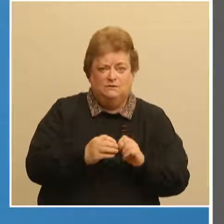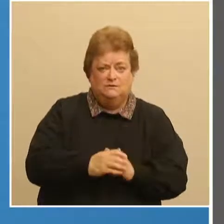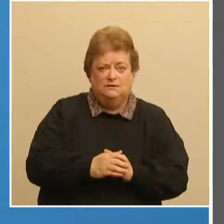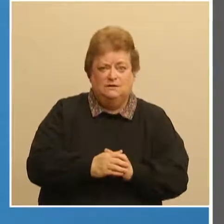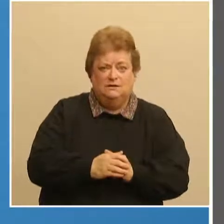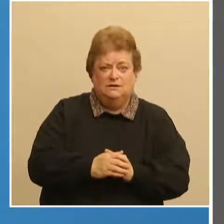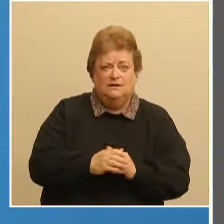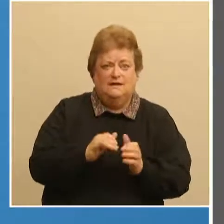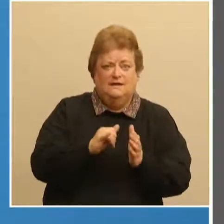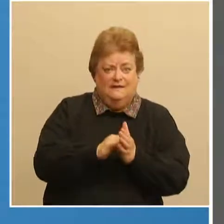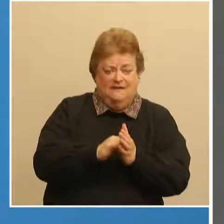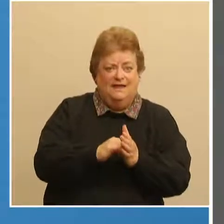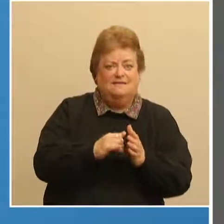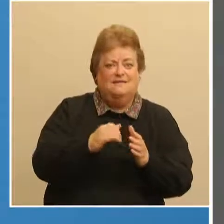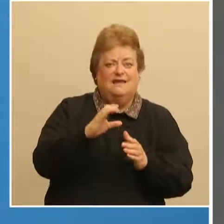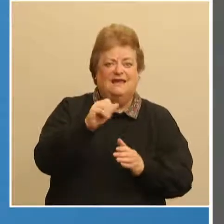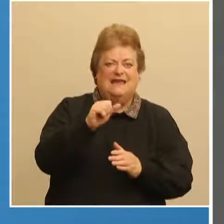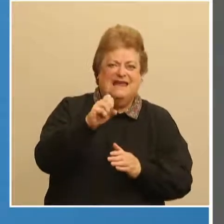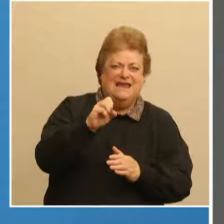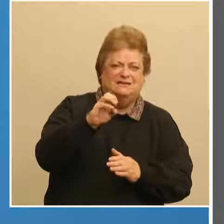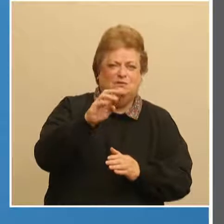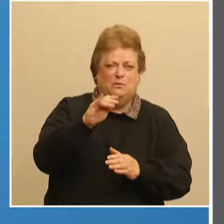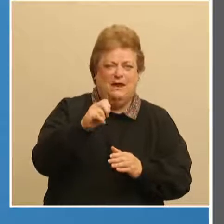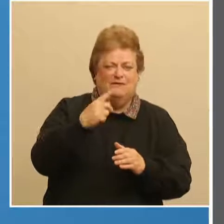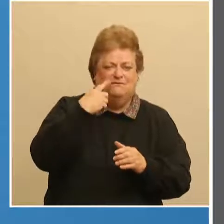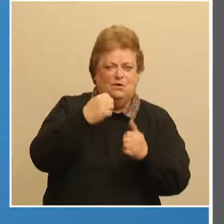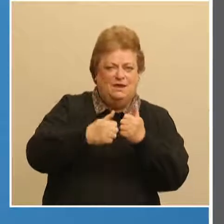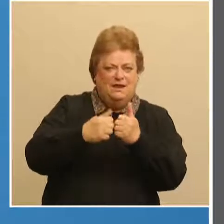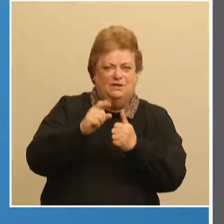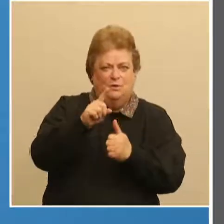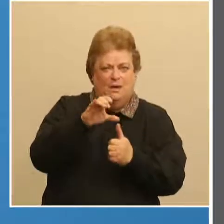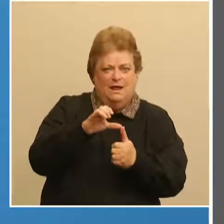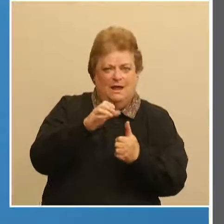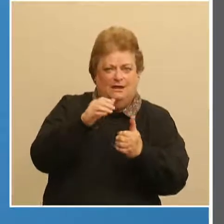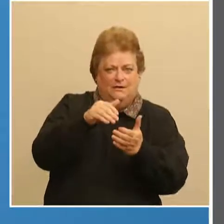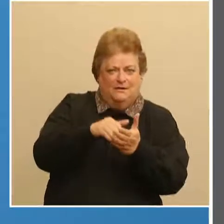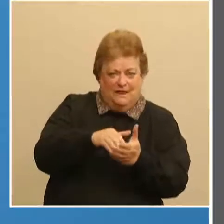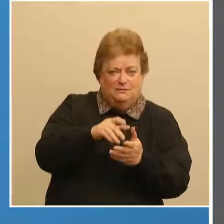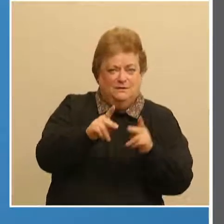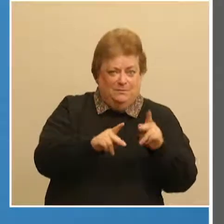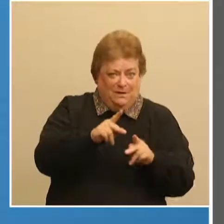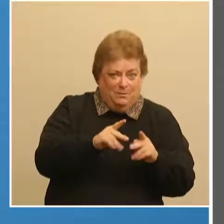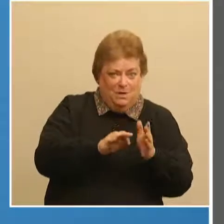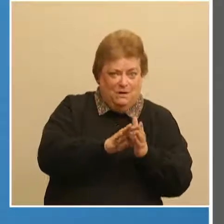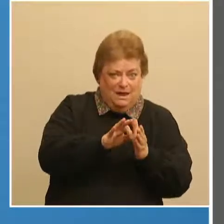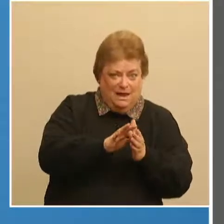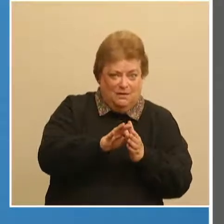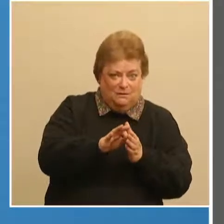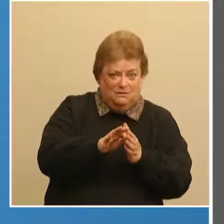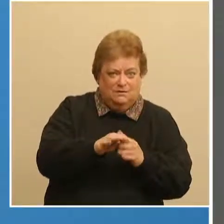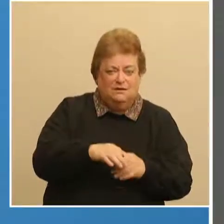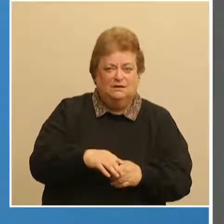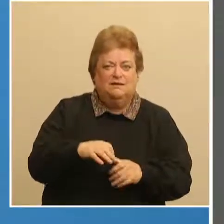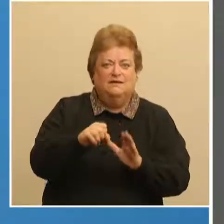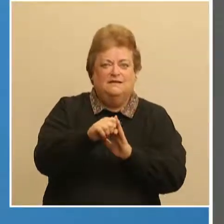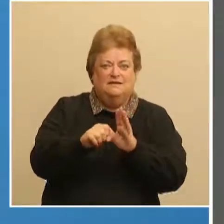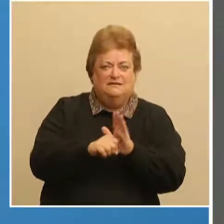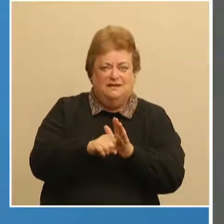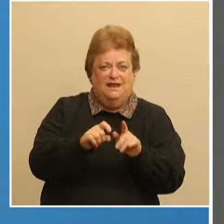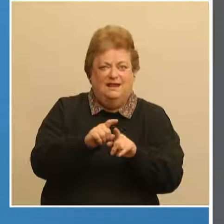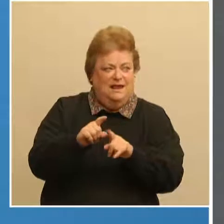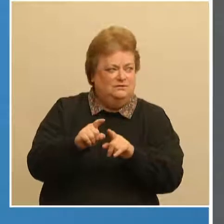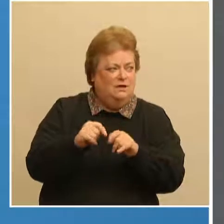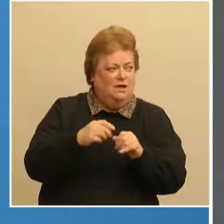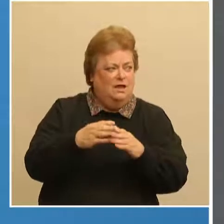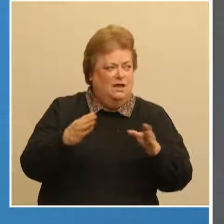per 100,000 population through the week of February 20th. The state as a whole is represented by the column in red on the